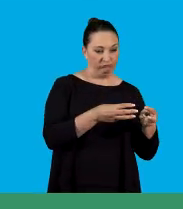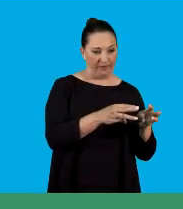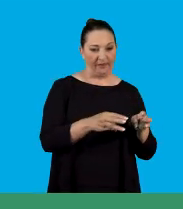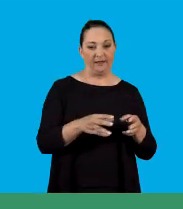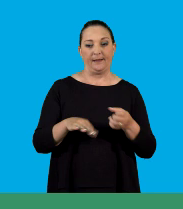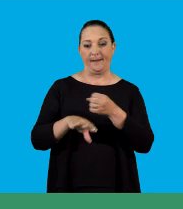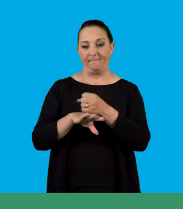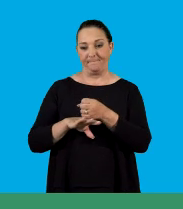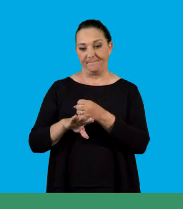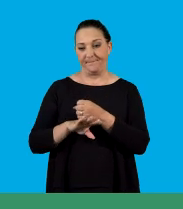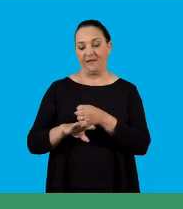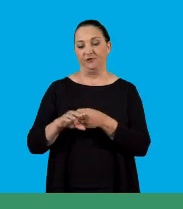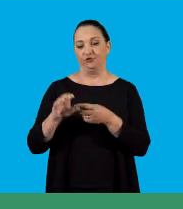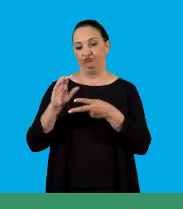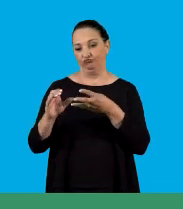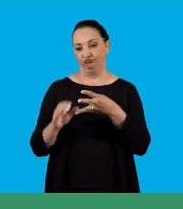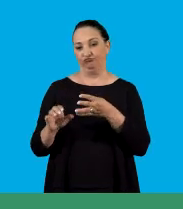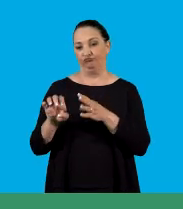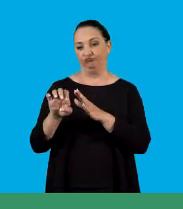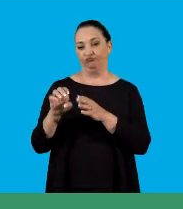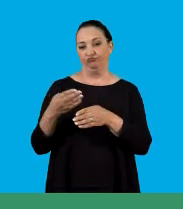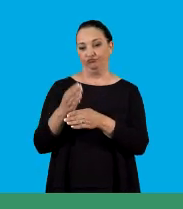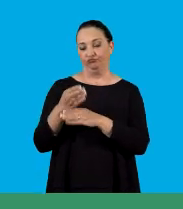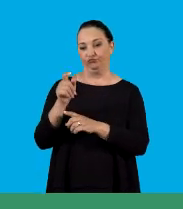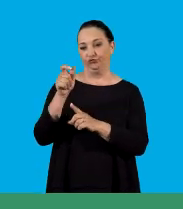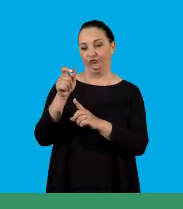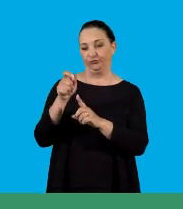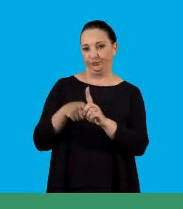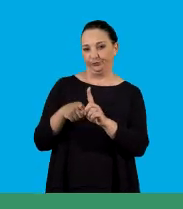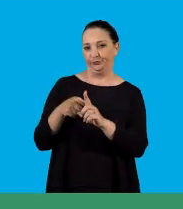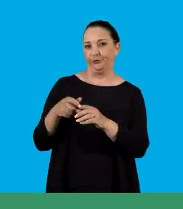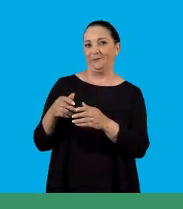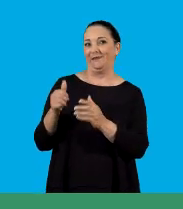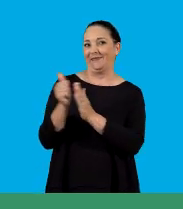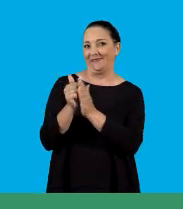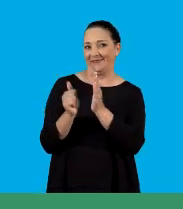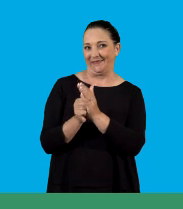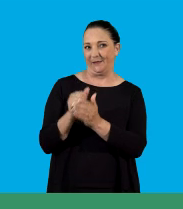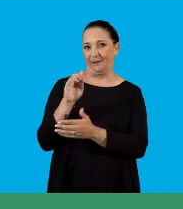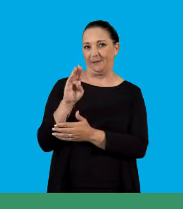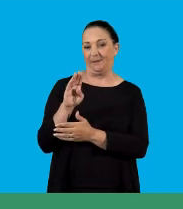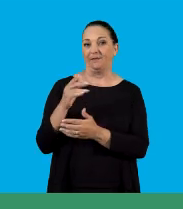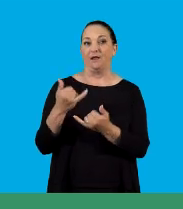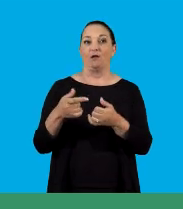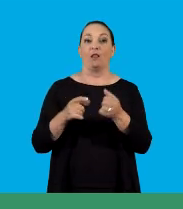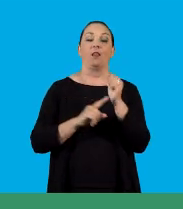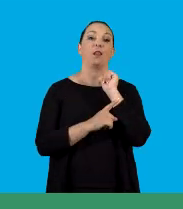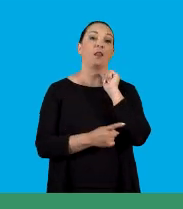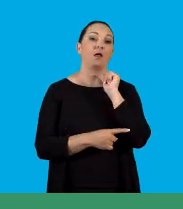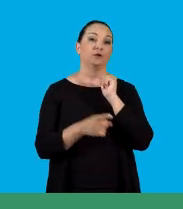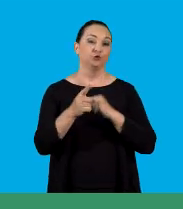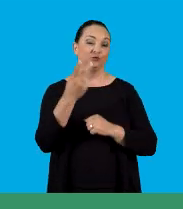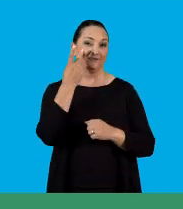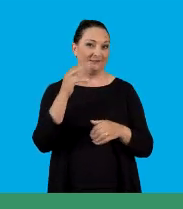Conditions of Employment Act. So these are just our two common errors. So lastly, I'm going to leave you with a